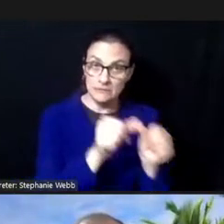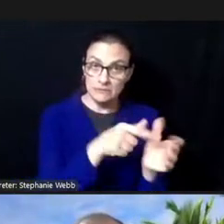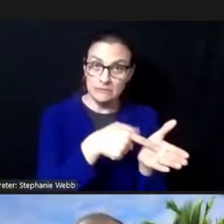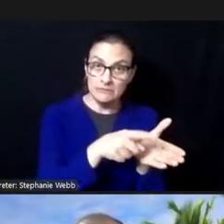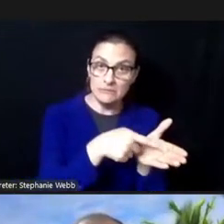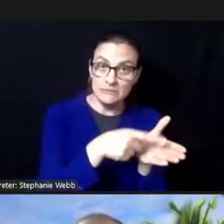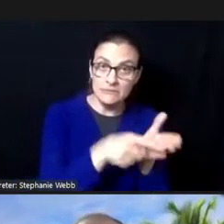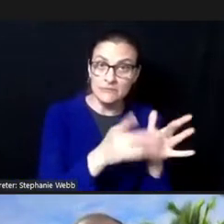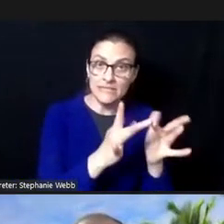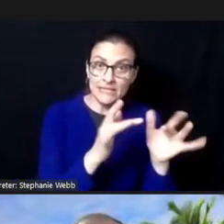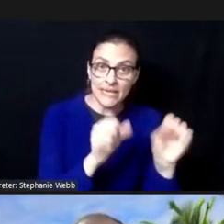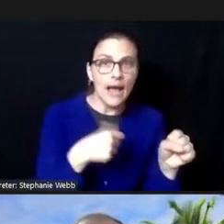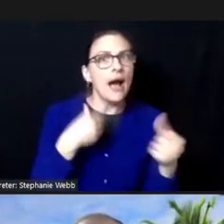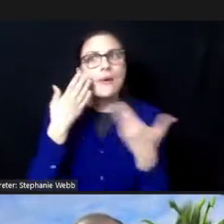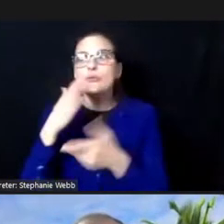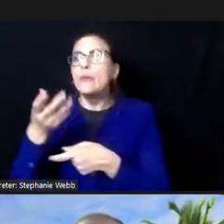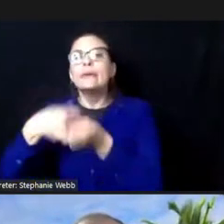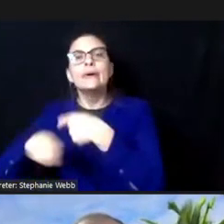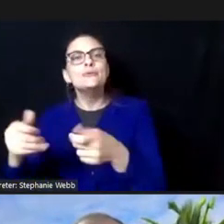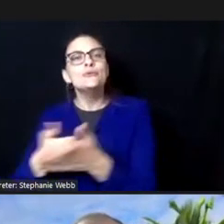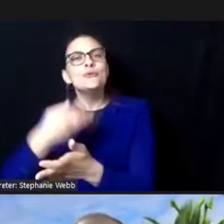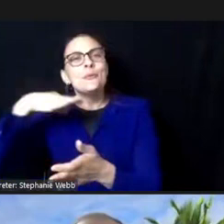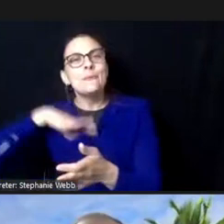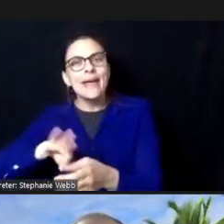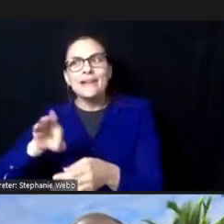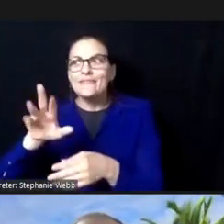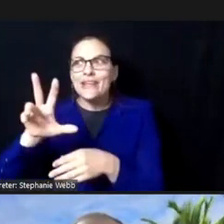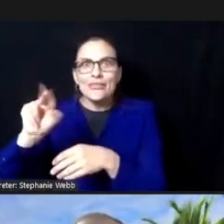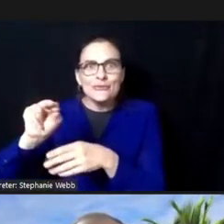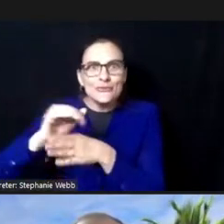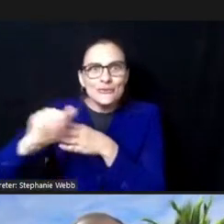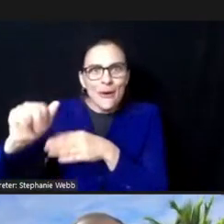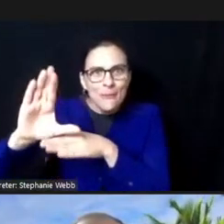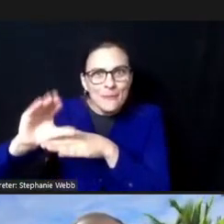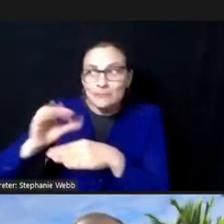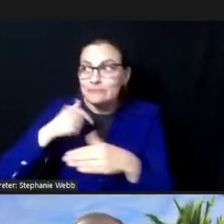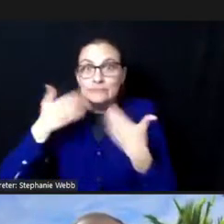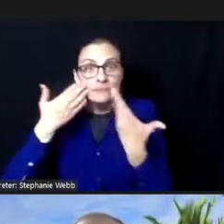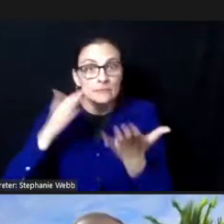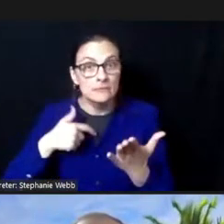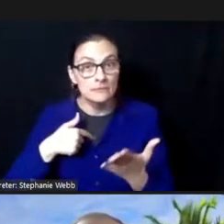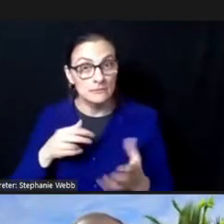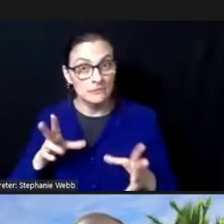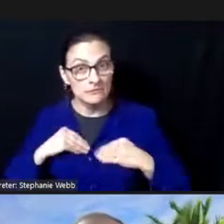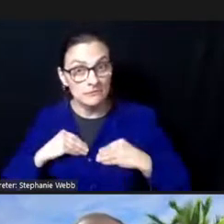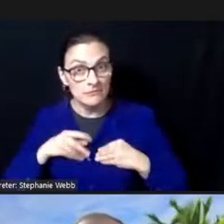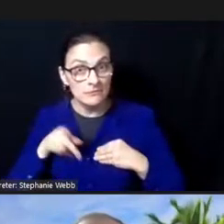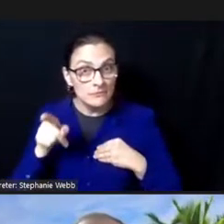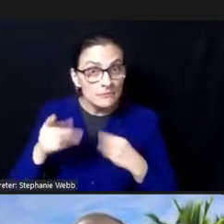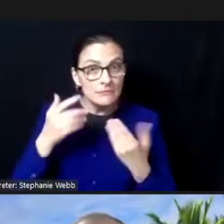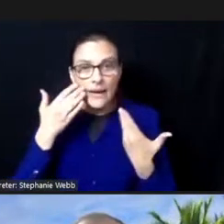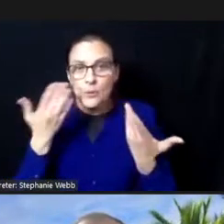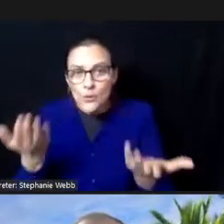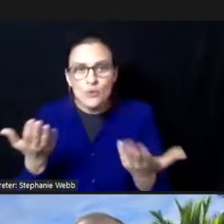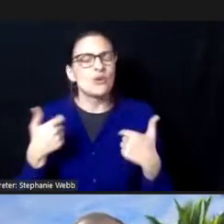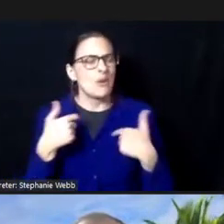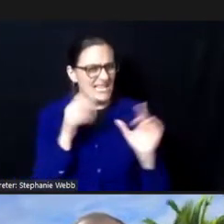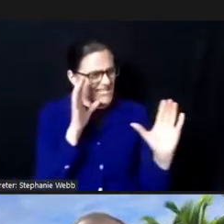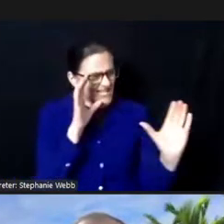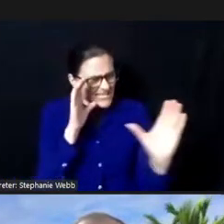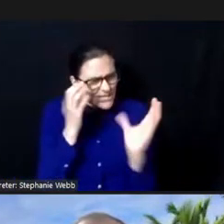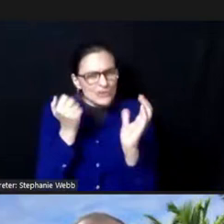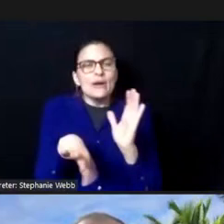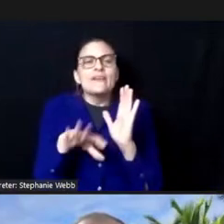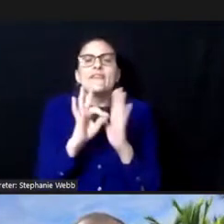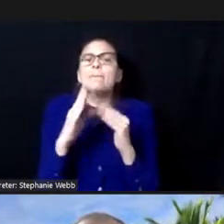very difficult to find things. First, I had to find out what's the minimum service I can do to run the Wi-Fi stuff I have at home,